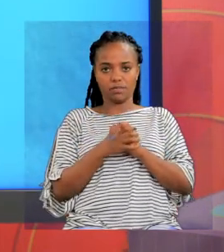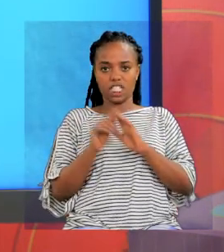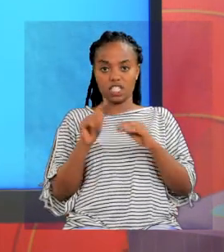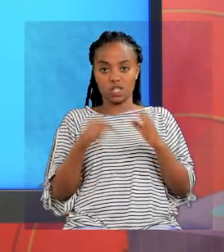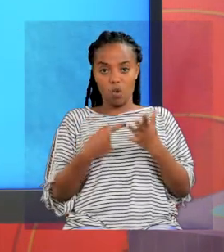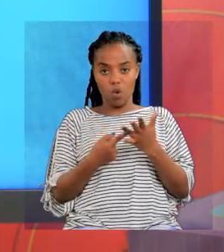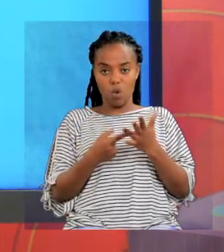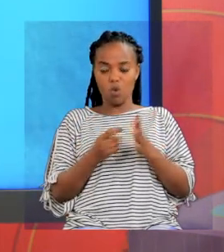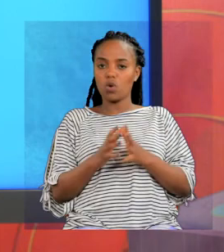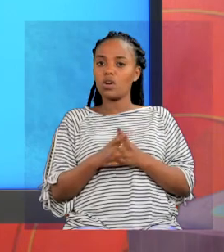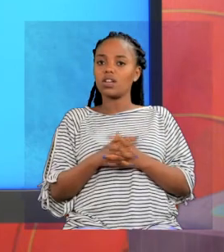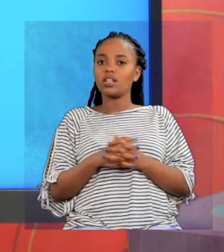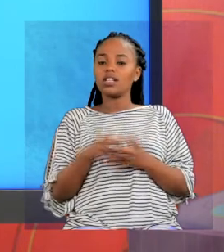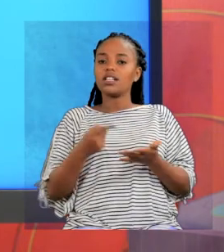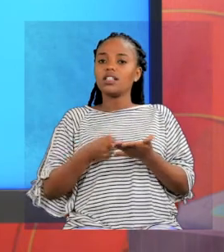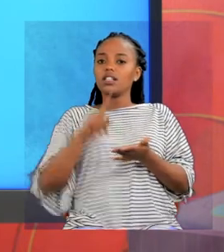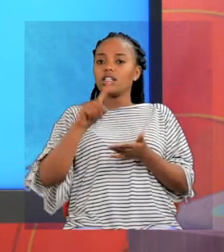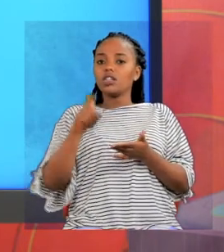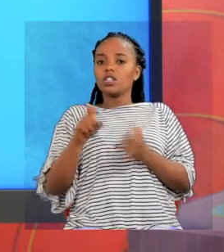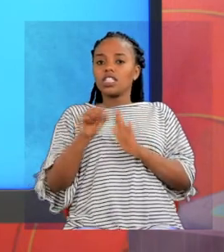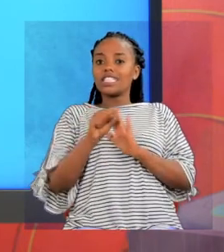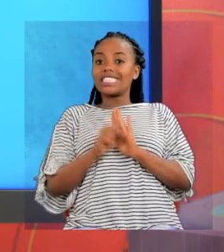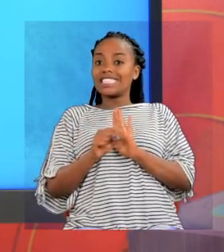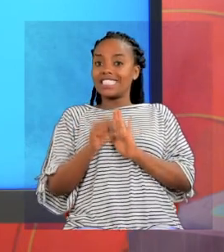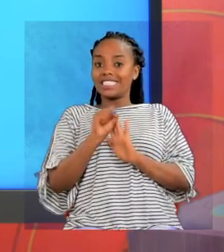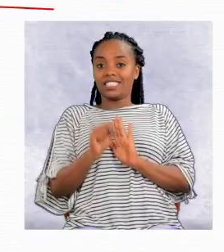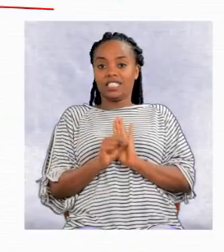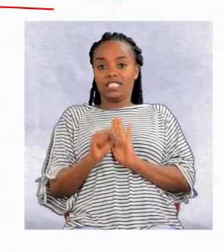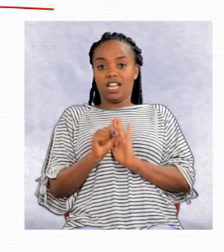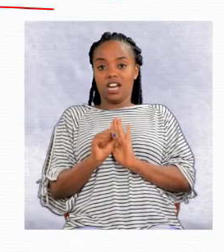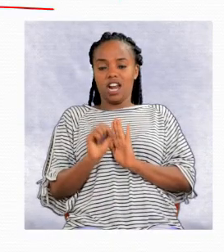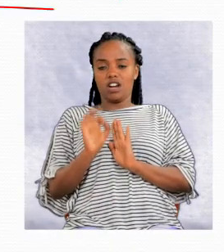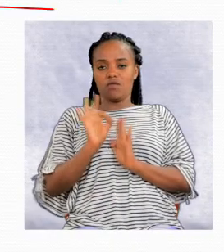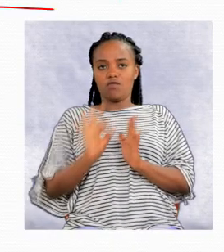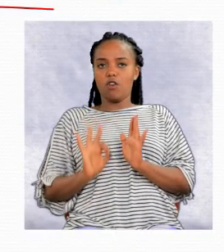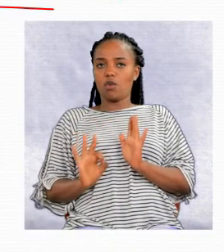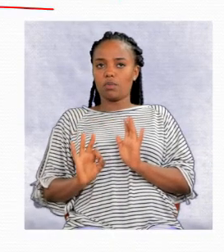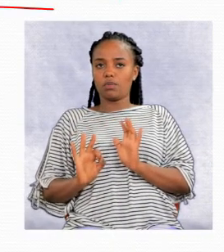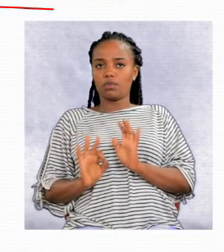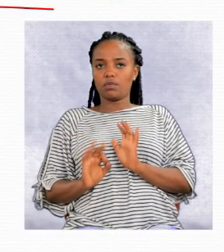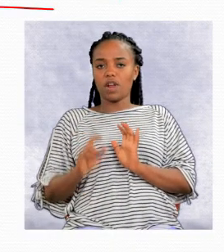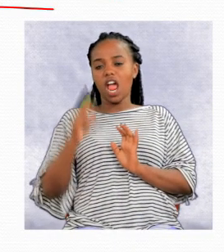So its equation is standard form. The vertex is given h,